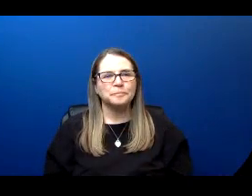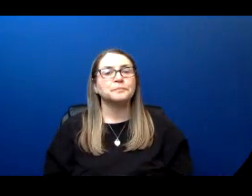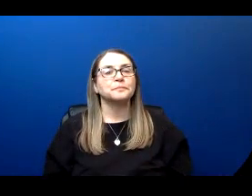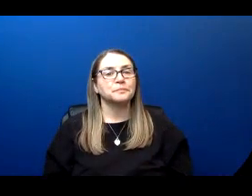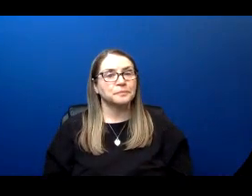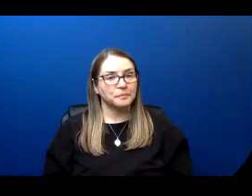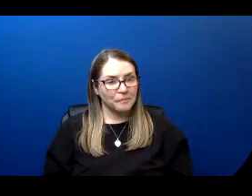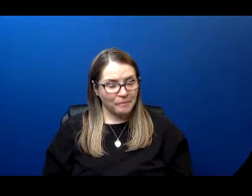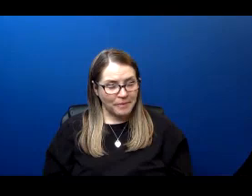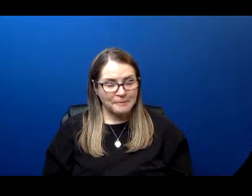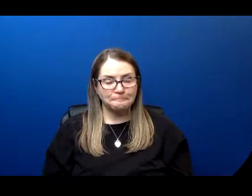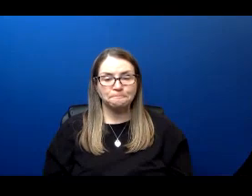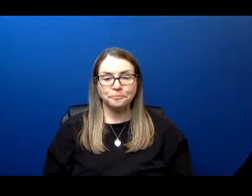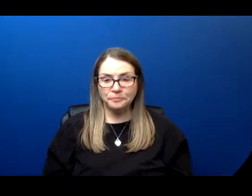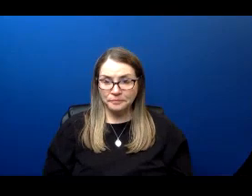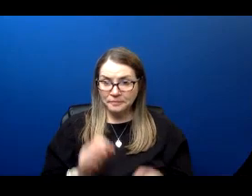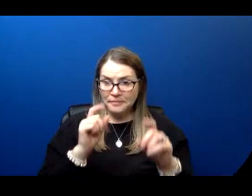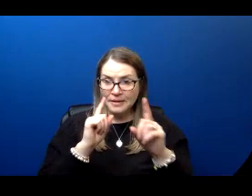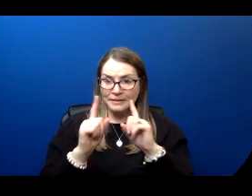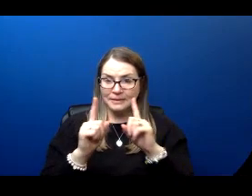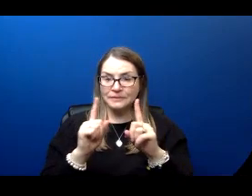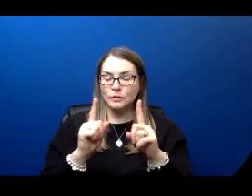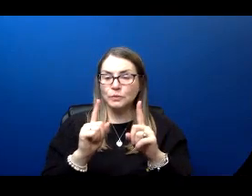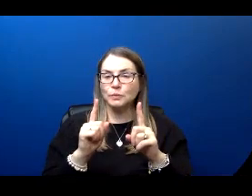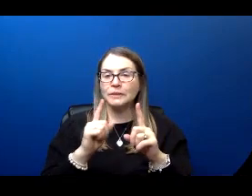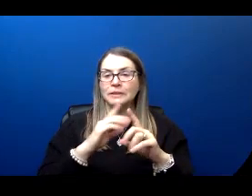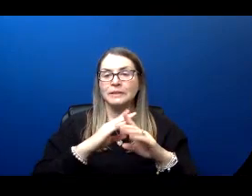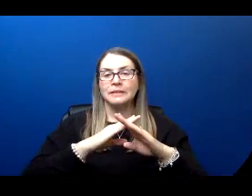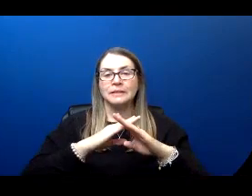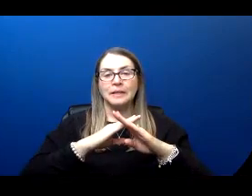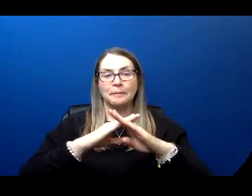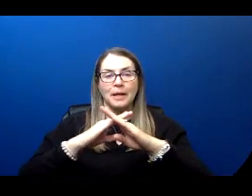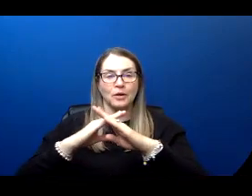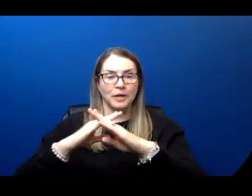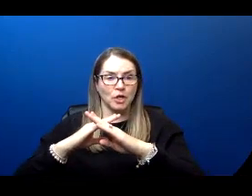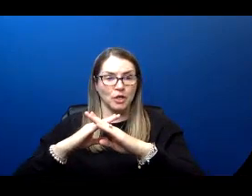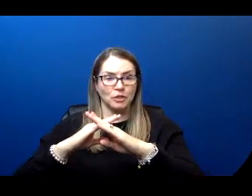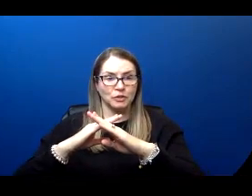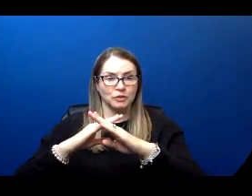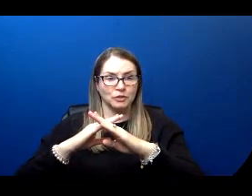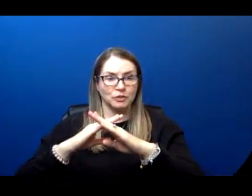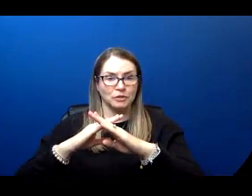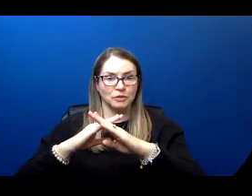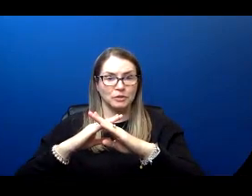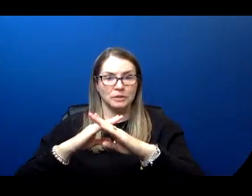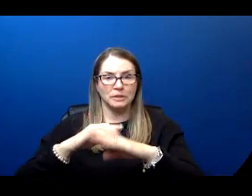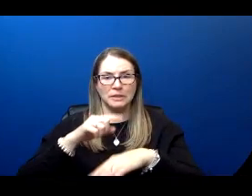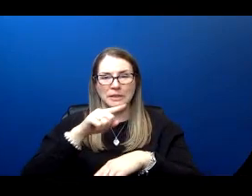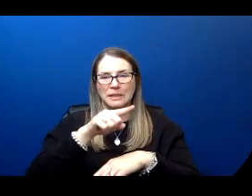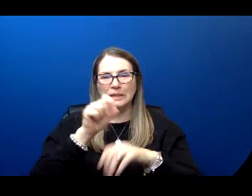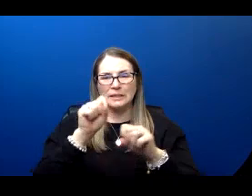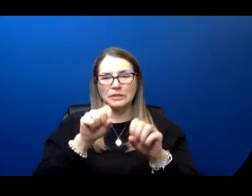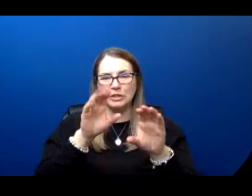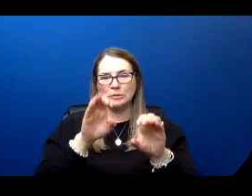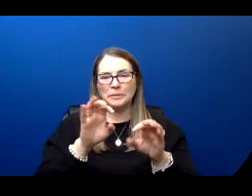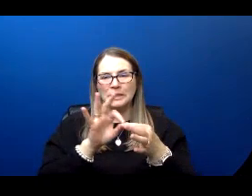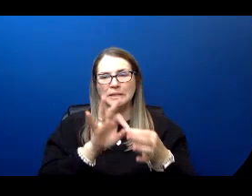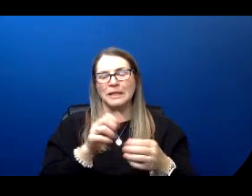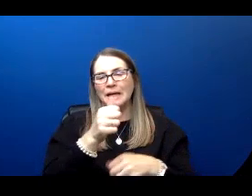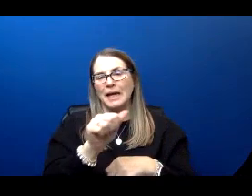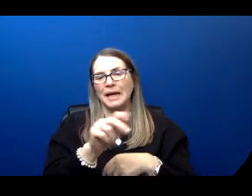So during the interview, several key barriers to pneumonia vaccine uptake emerged, and I think this could be also for any type of